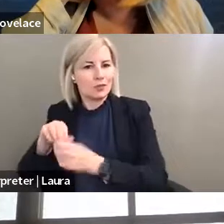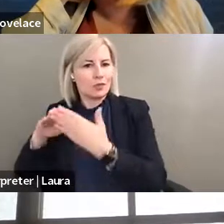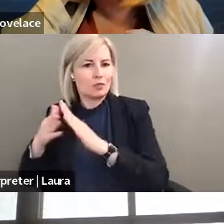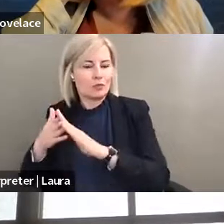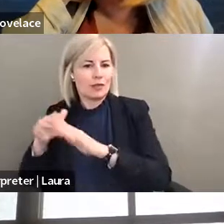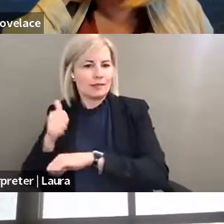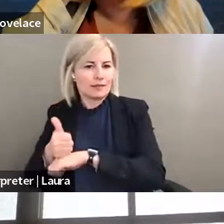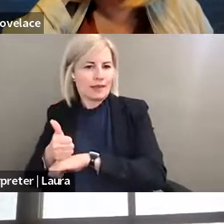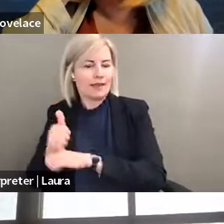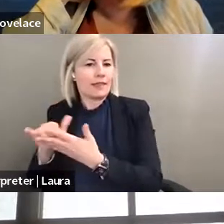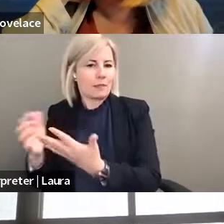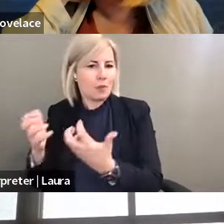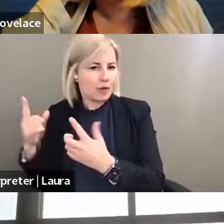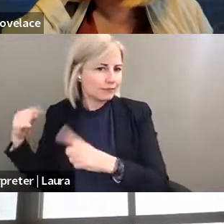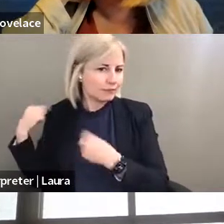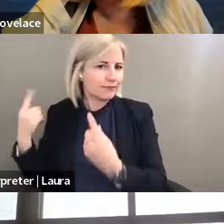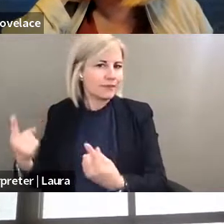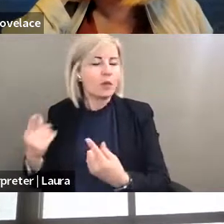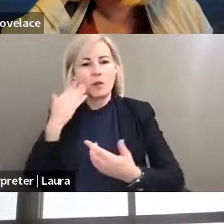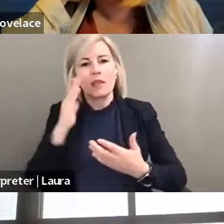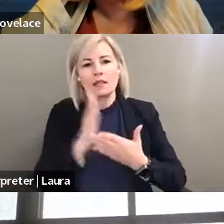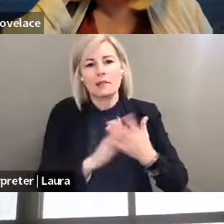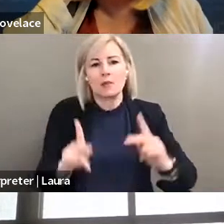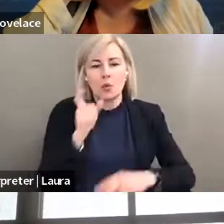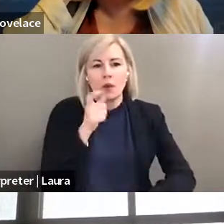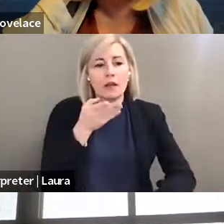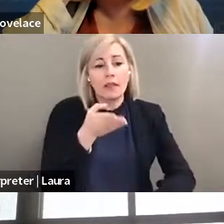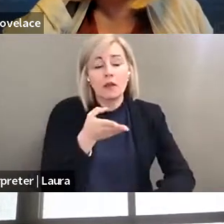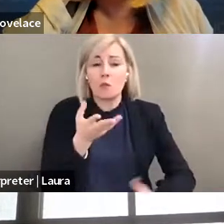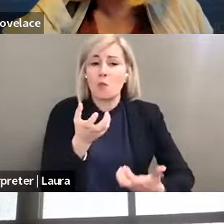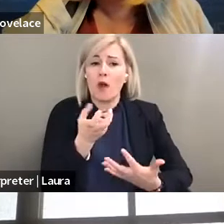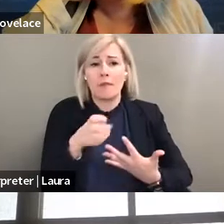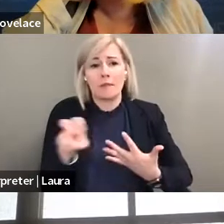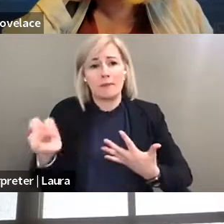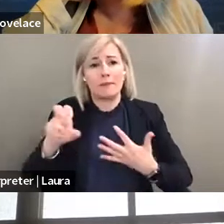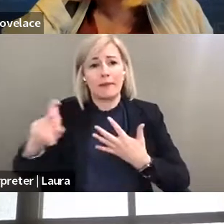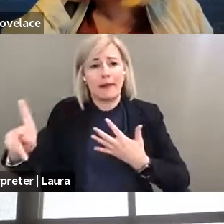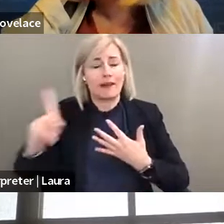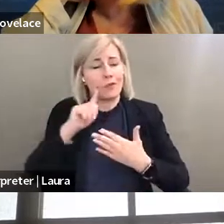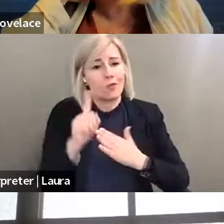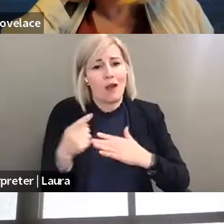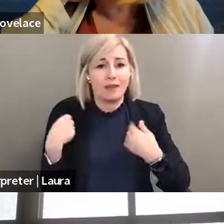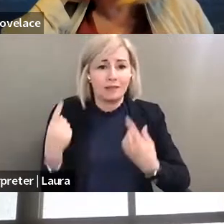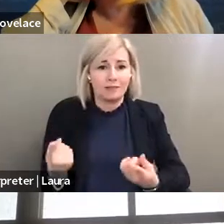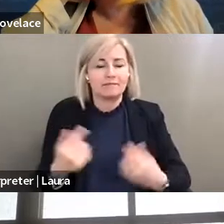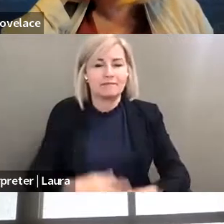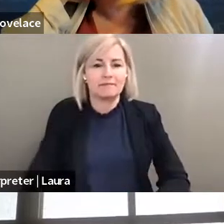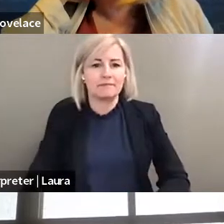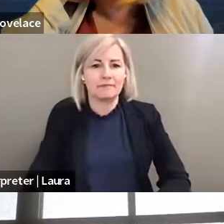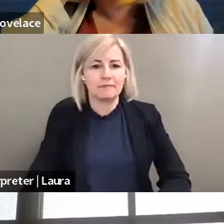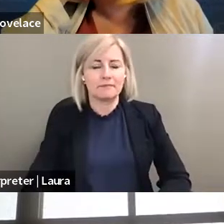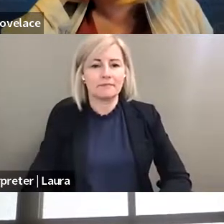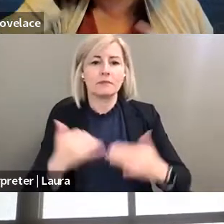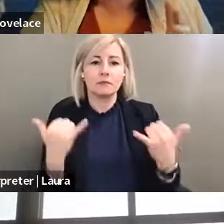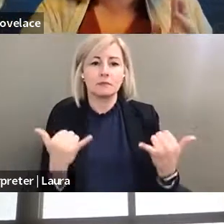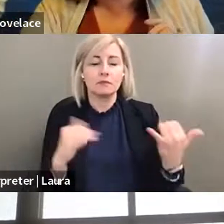that they've been wanting to. And we know there are some folks there that have been wanting to transition back into the community for a while. We currently,